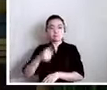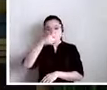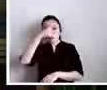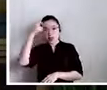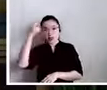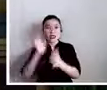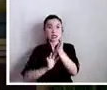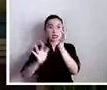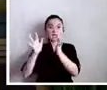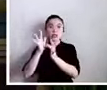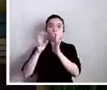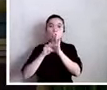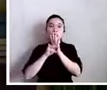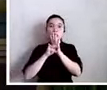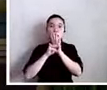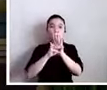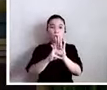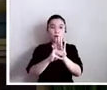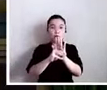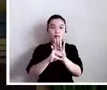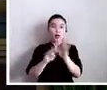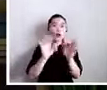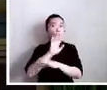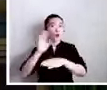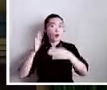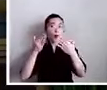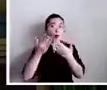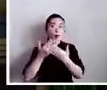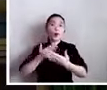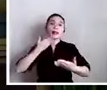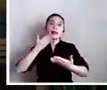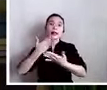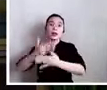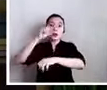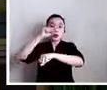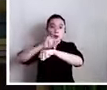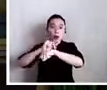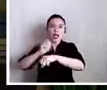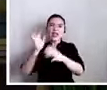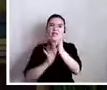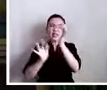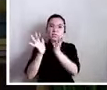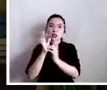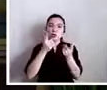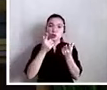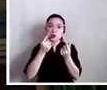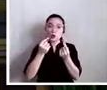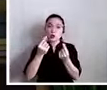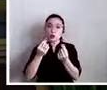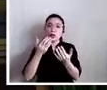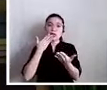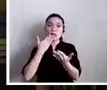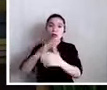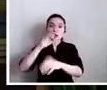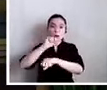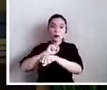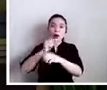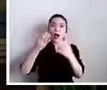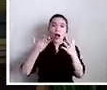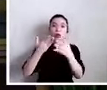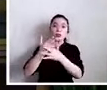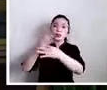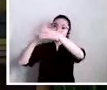it humbly. Gihimo niya nga dunay pagpaubos sa kaugalingon. Wala gid niya ni gihimo ang mga maayong